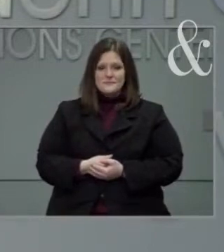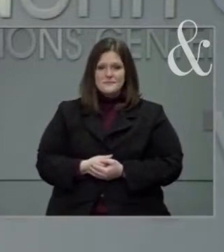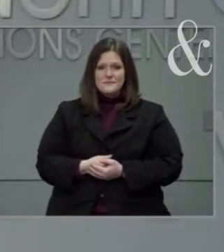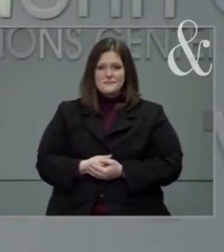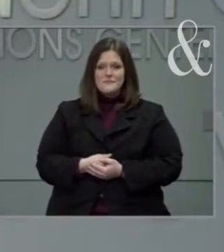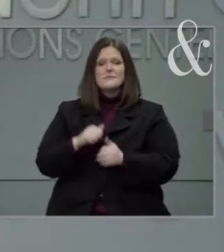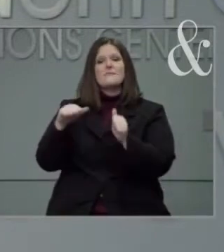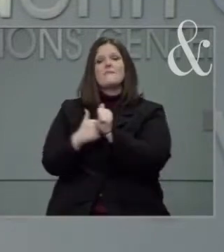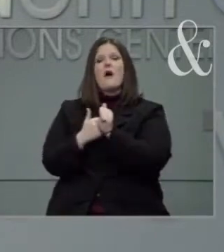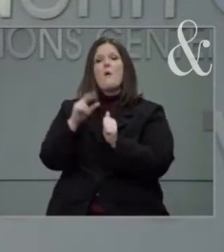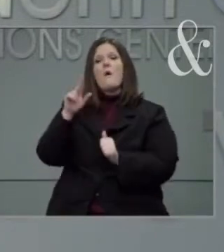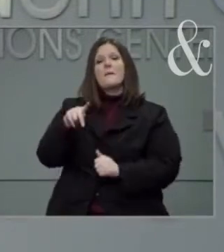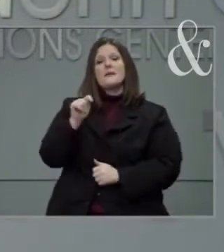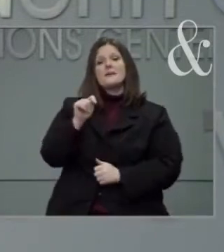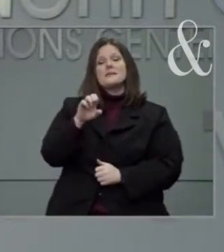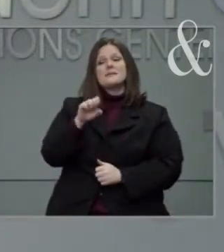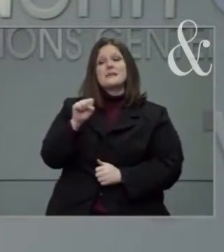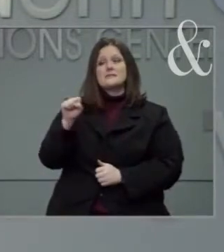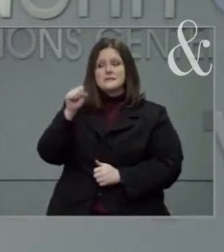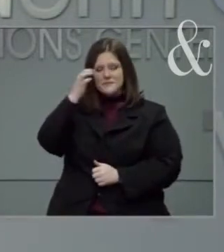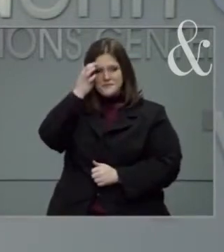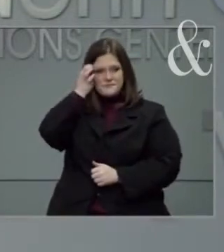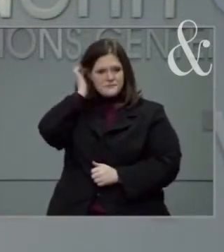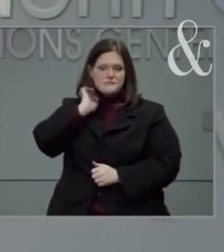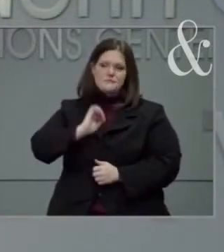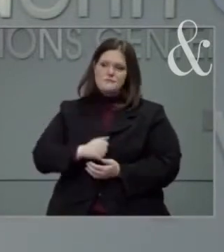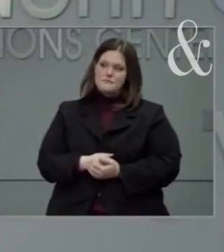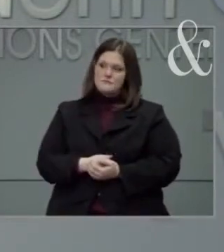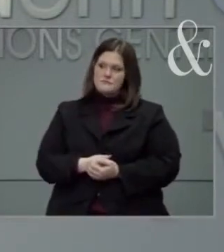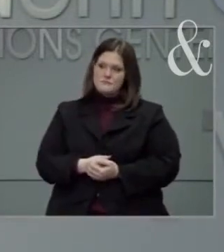We've got a follow-up, Tess Bargeber, Fox 8.